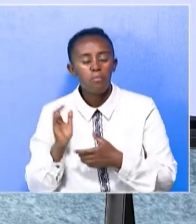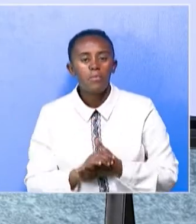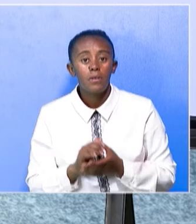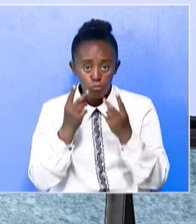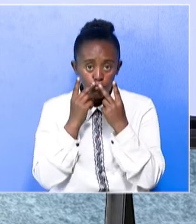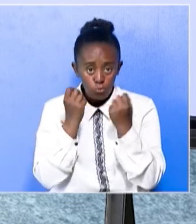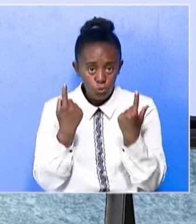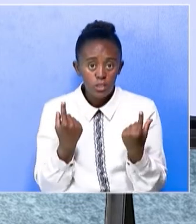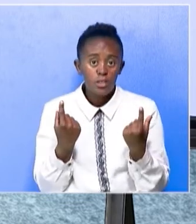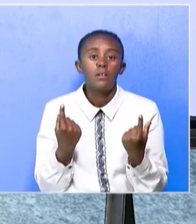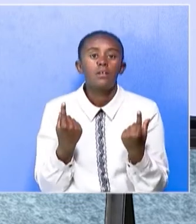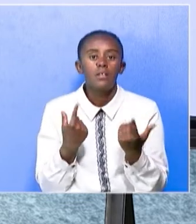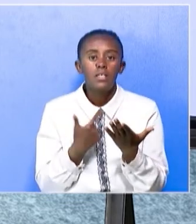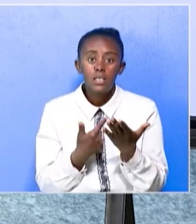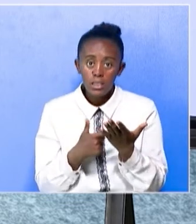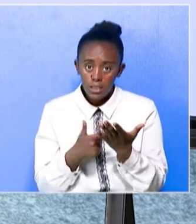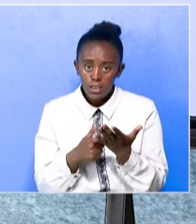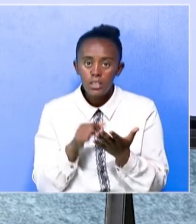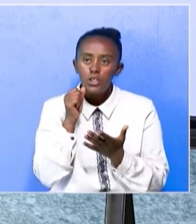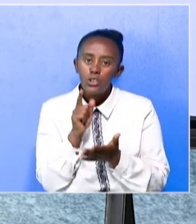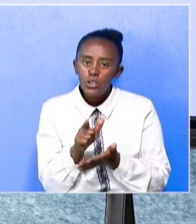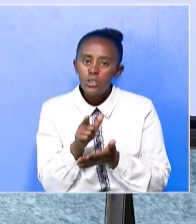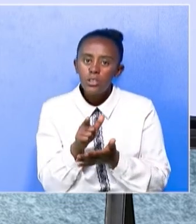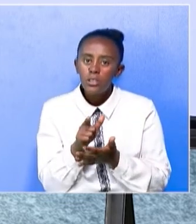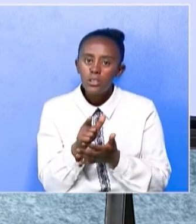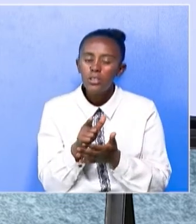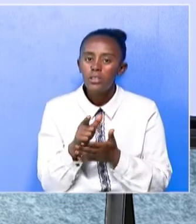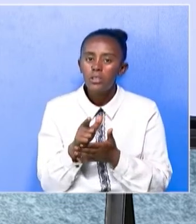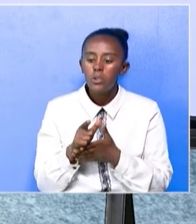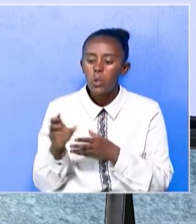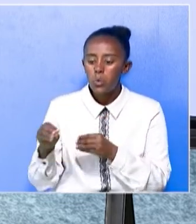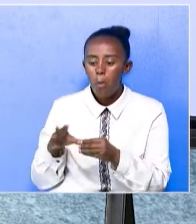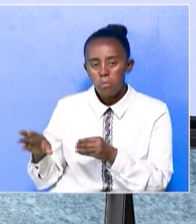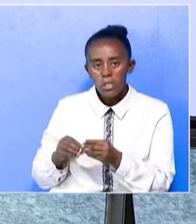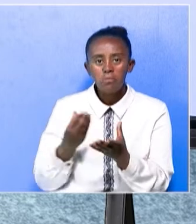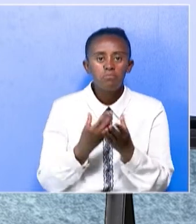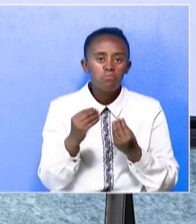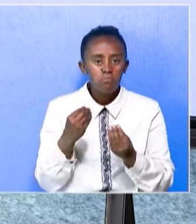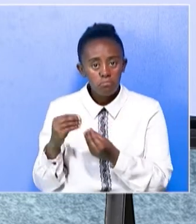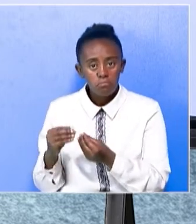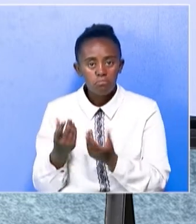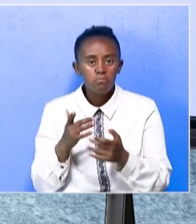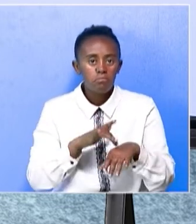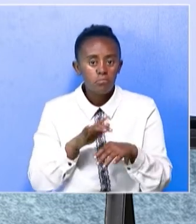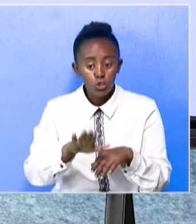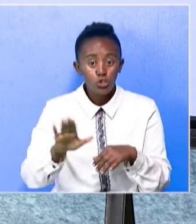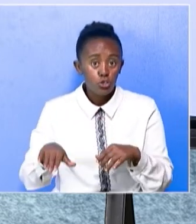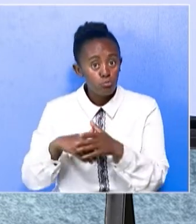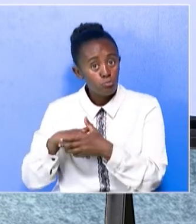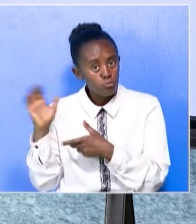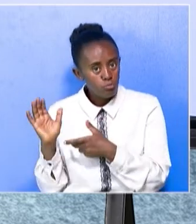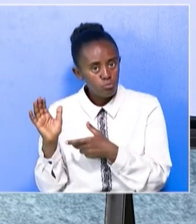You see? This is while she was shopping, her child left out.